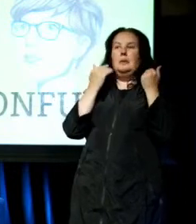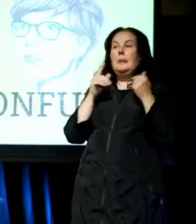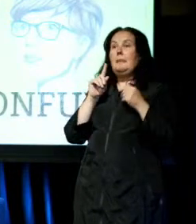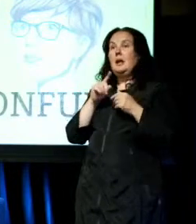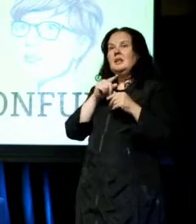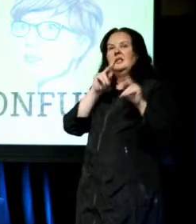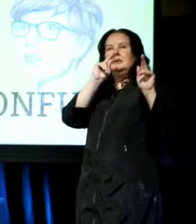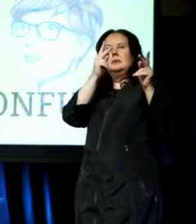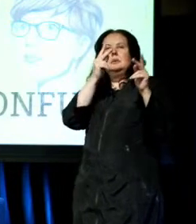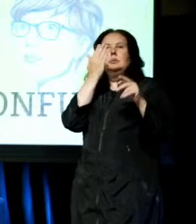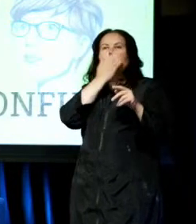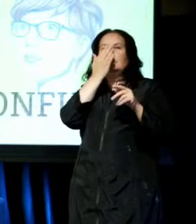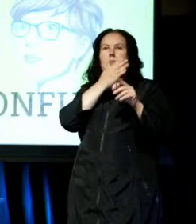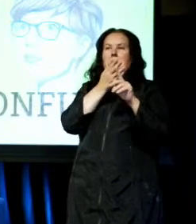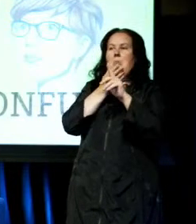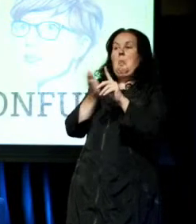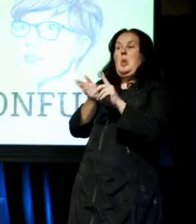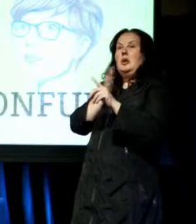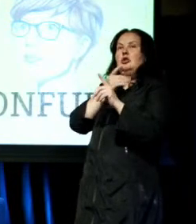from getting cancelled.